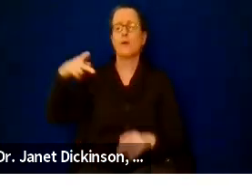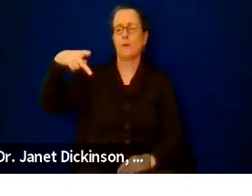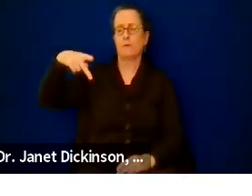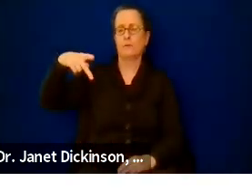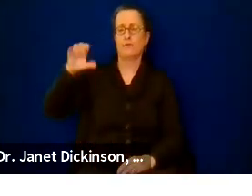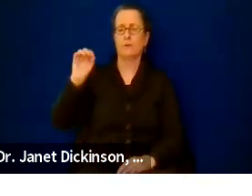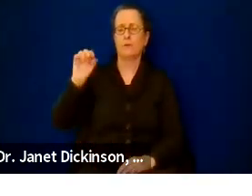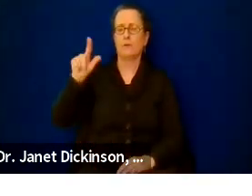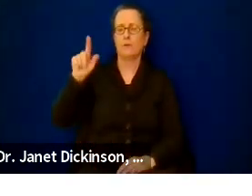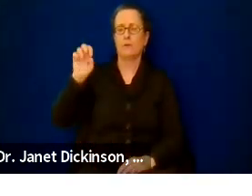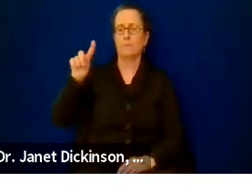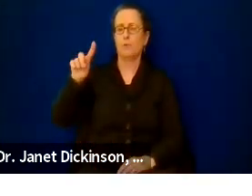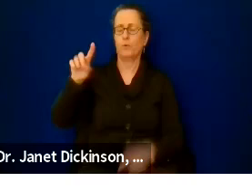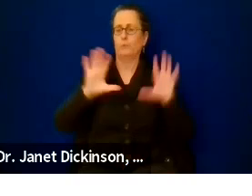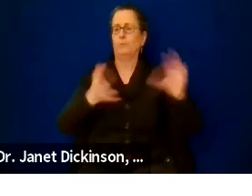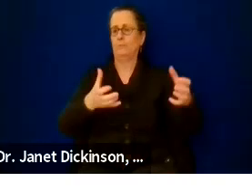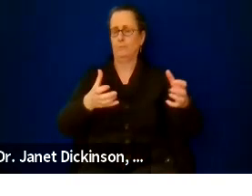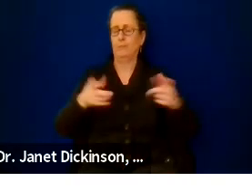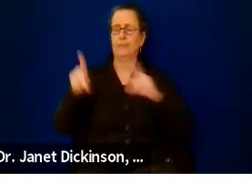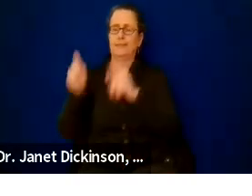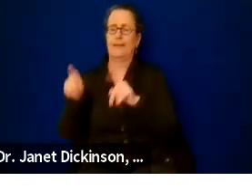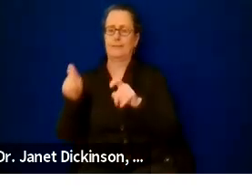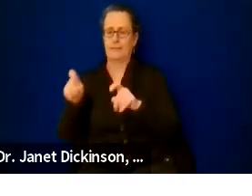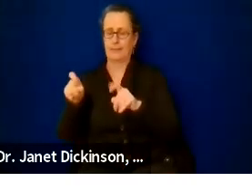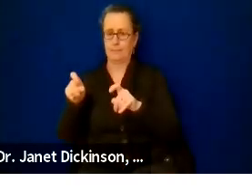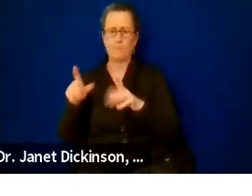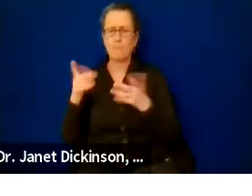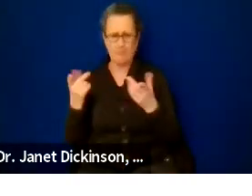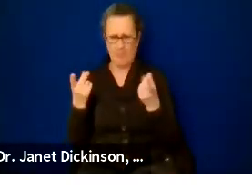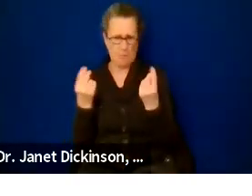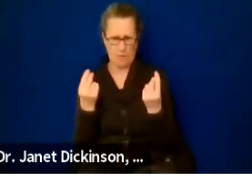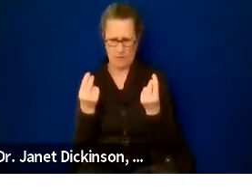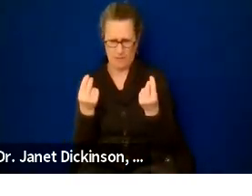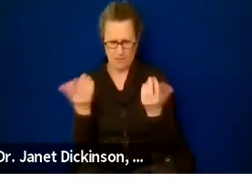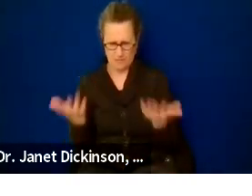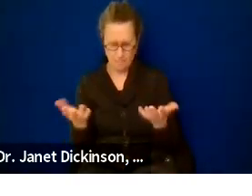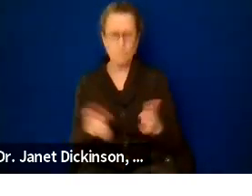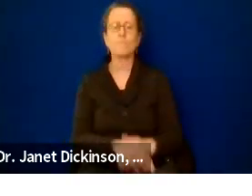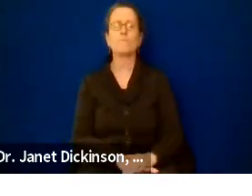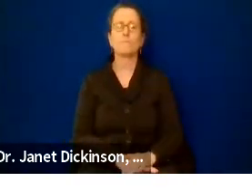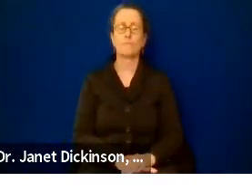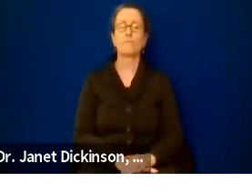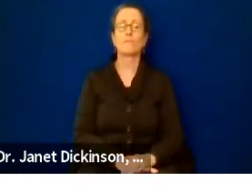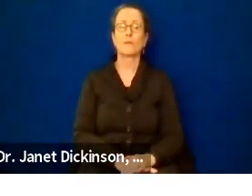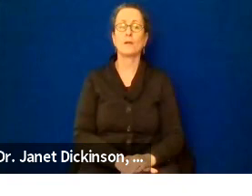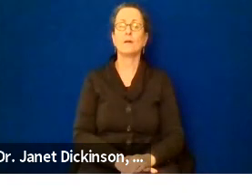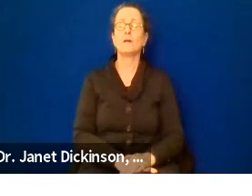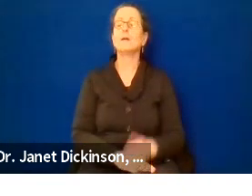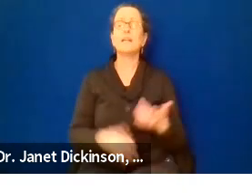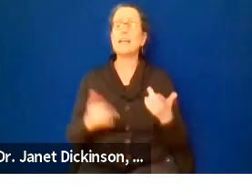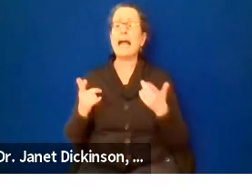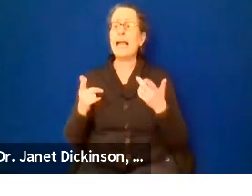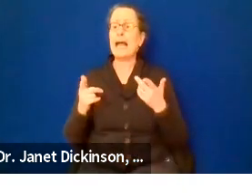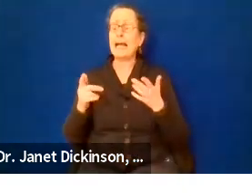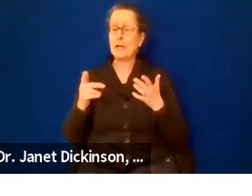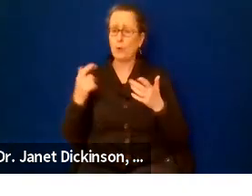pooled testing. And basically how it works is that it's a way to test inexpensively